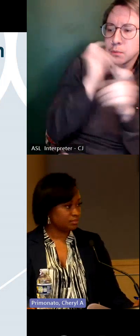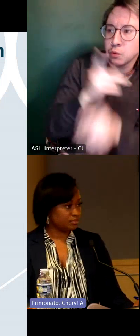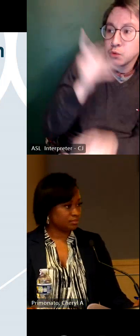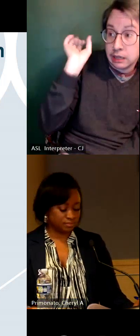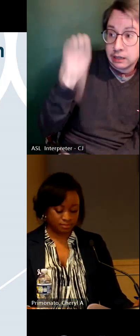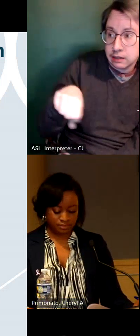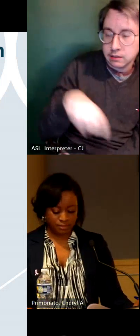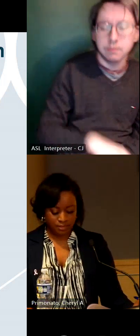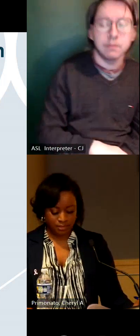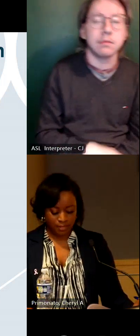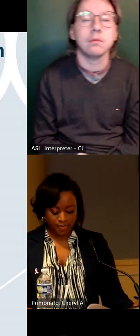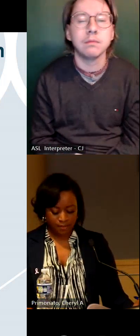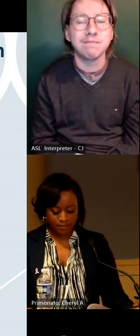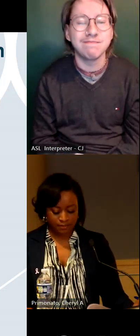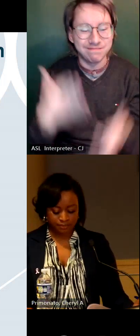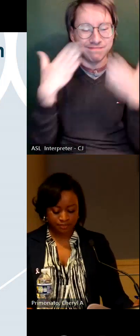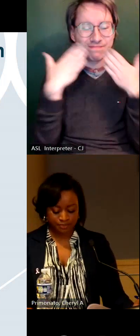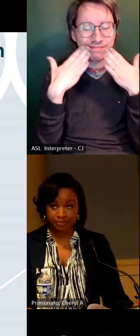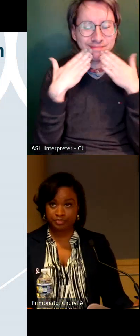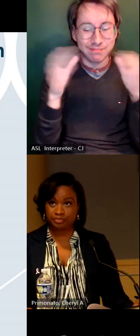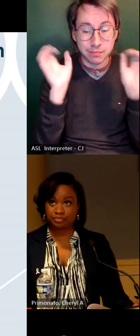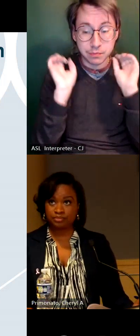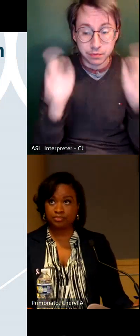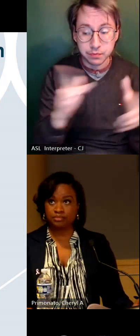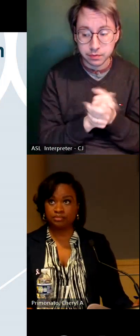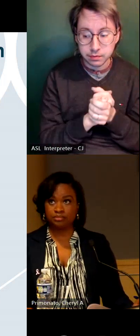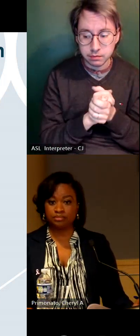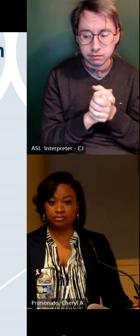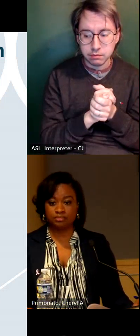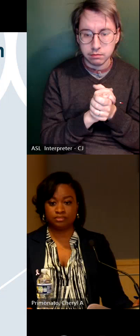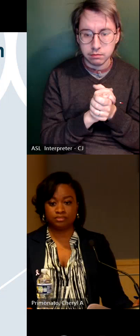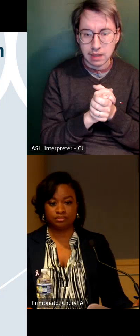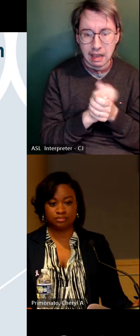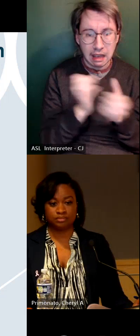Second, thank you. Okay, any opposed?